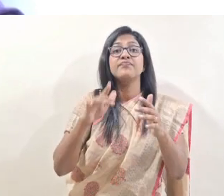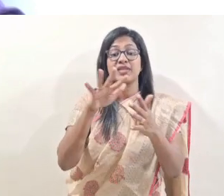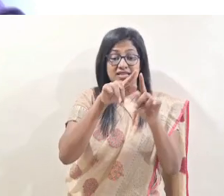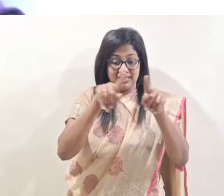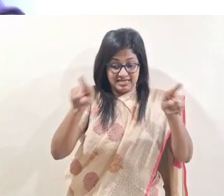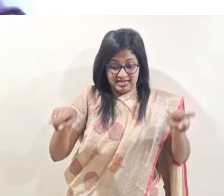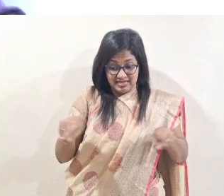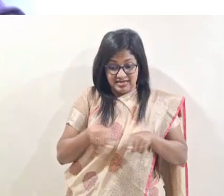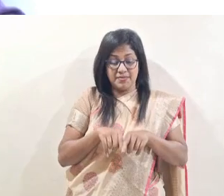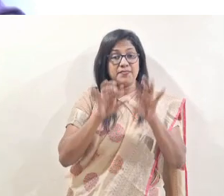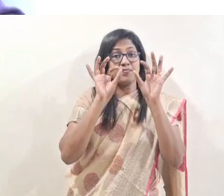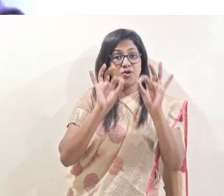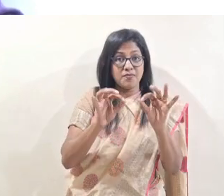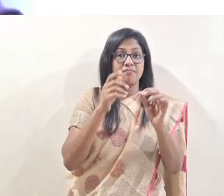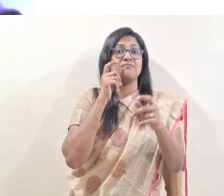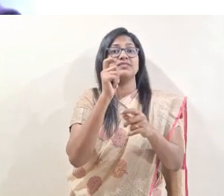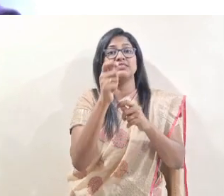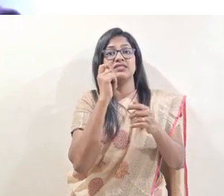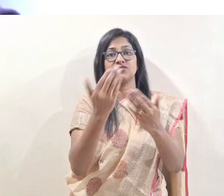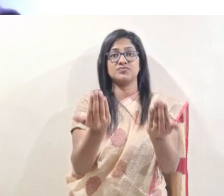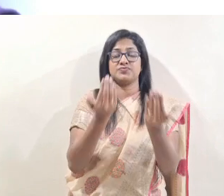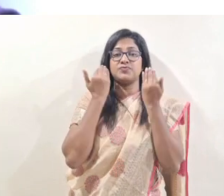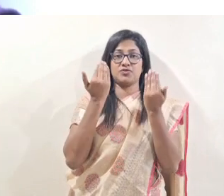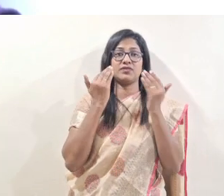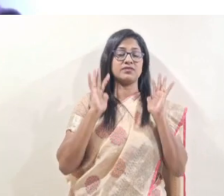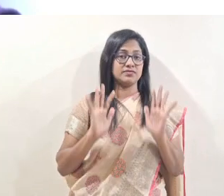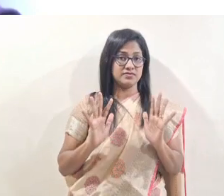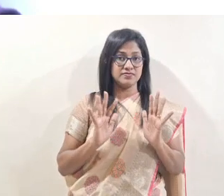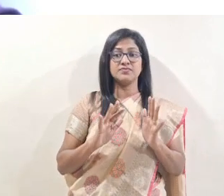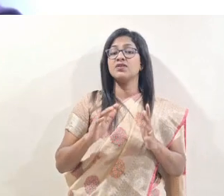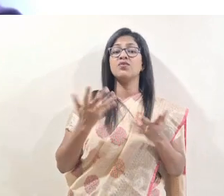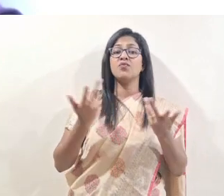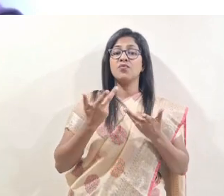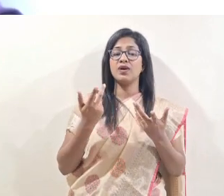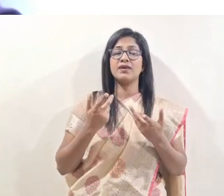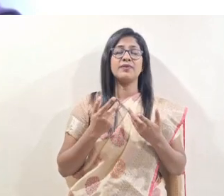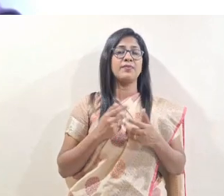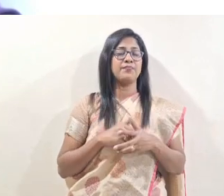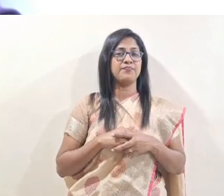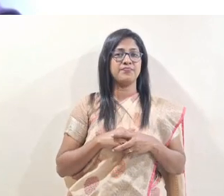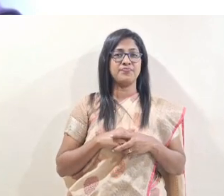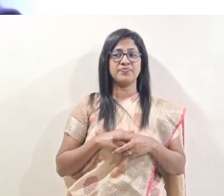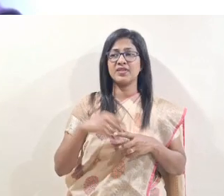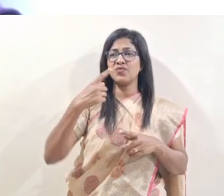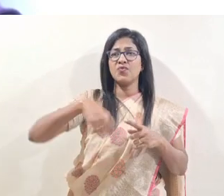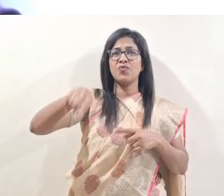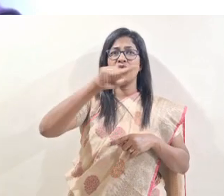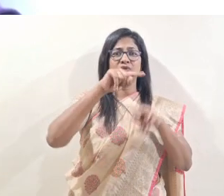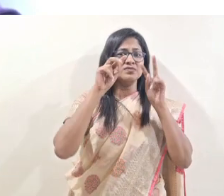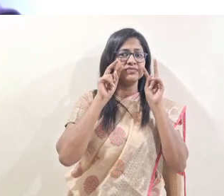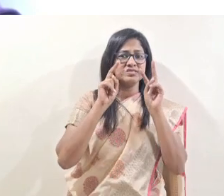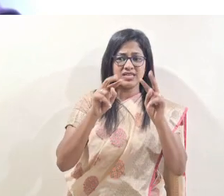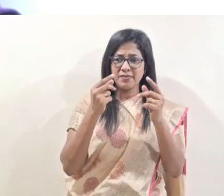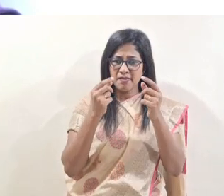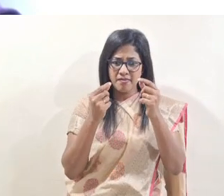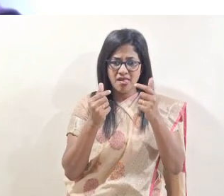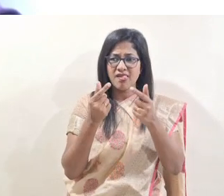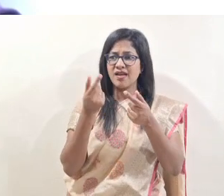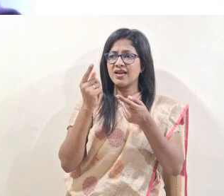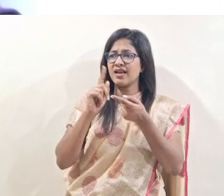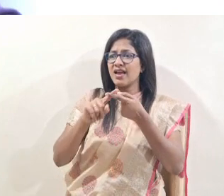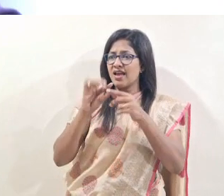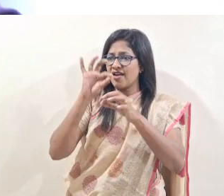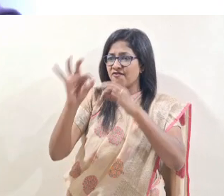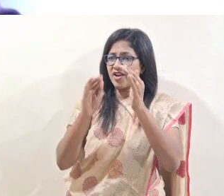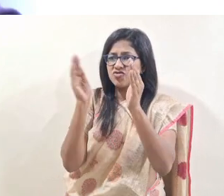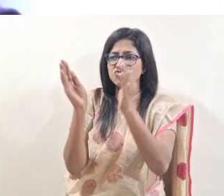and surge protection, which all of a sudden will make you see a lot of small fires in